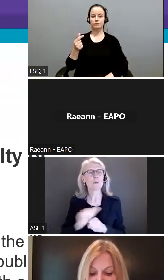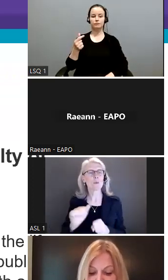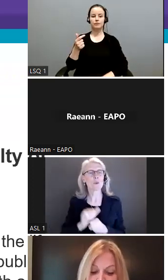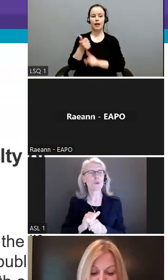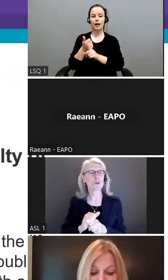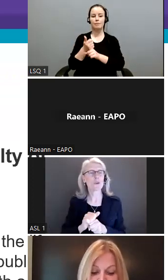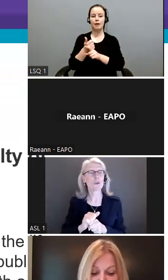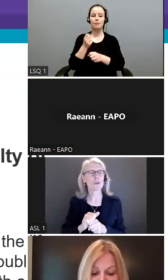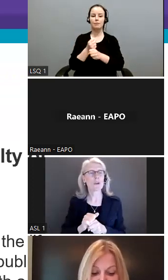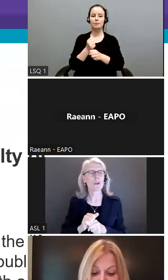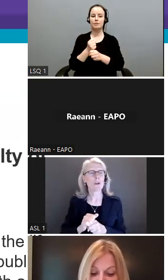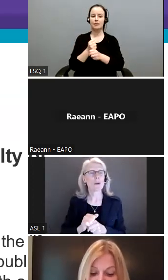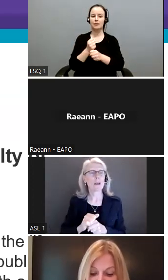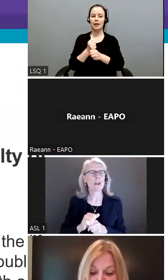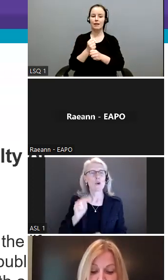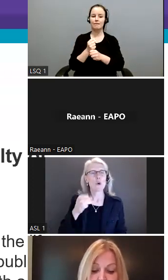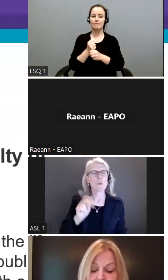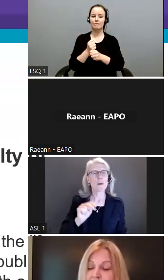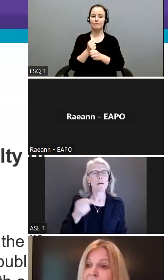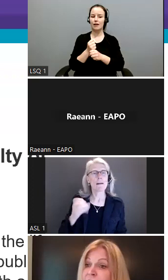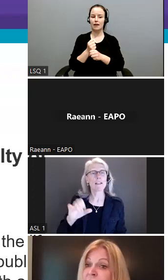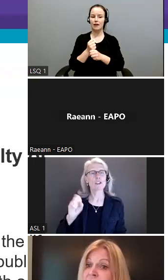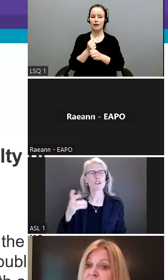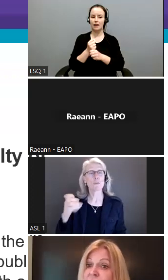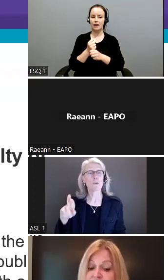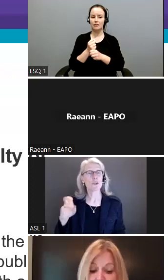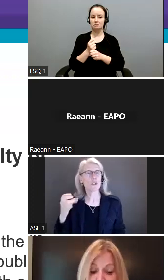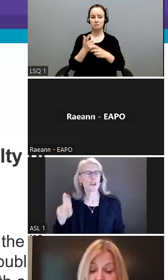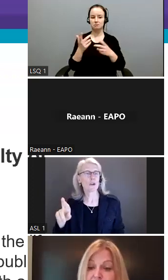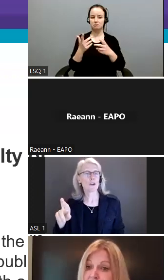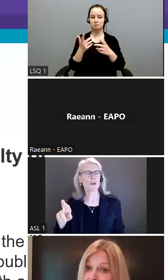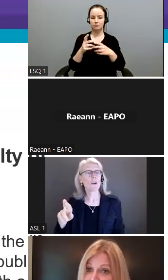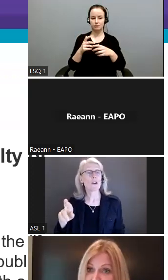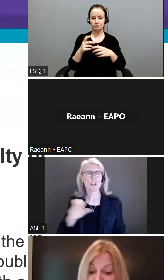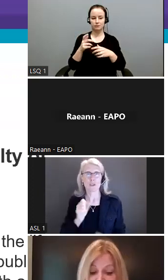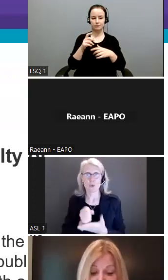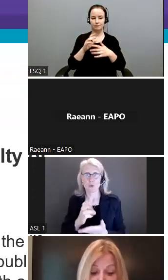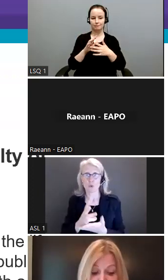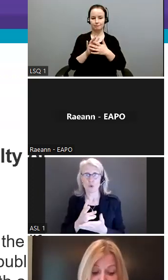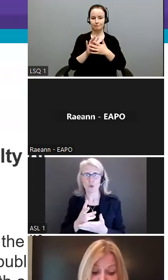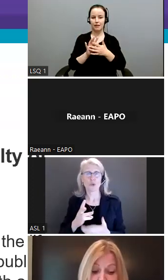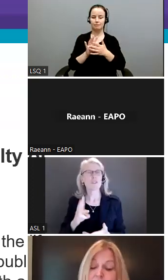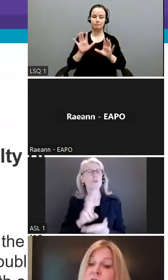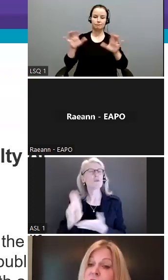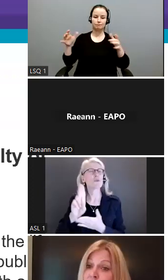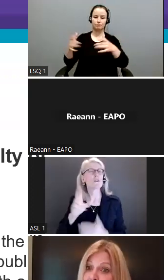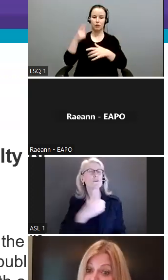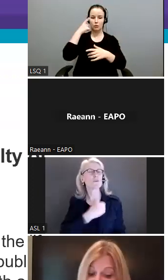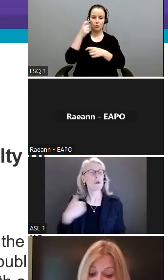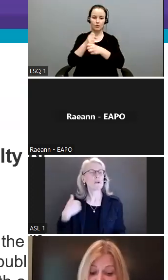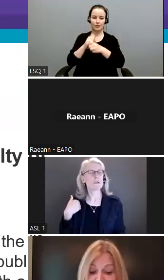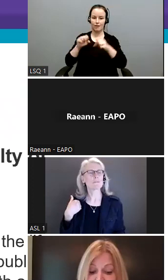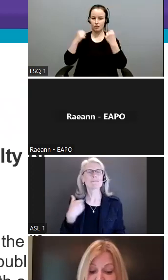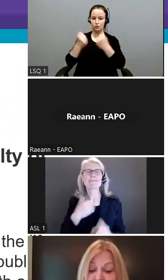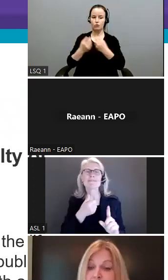Honey Schnipper Chair in Gerontology and Social Work at the Faculty of Social Work at the University of Toronto. Dr.